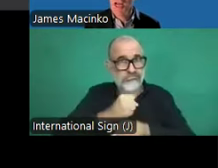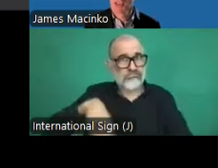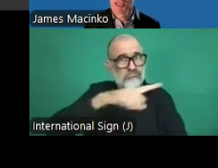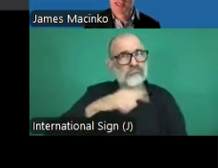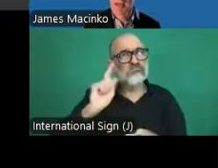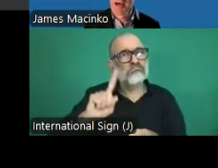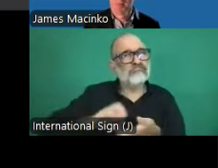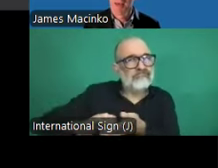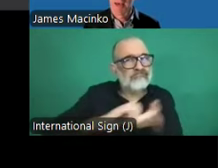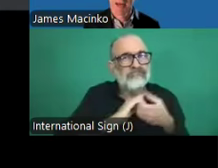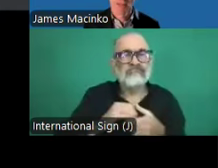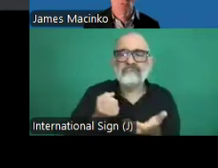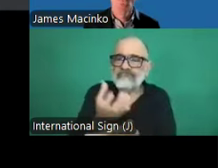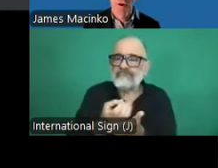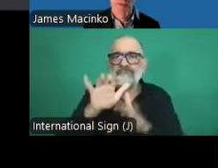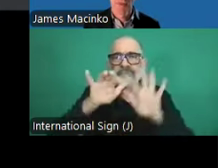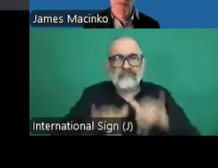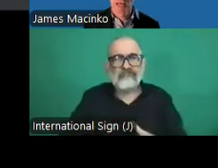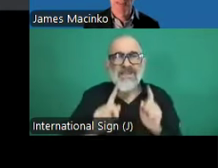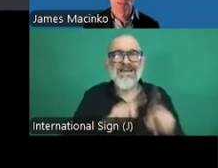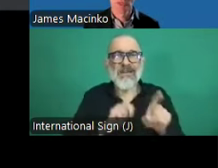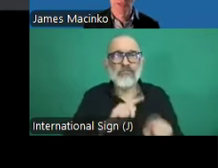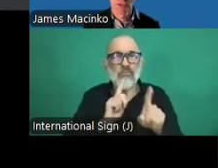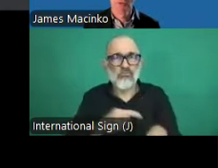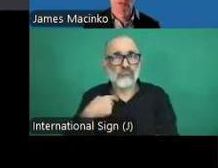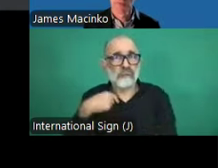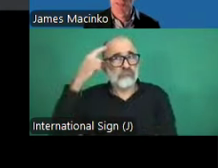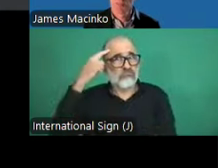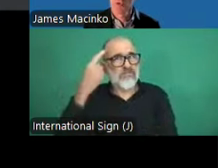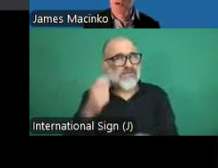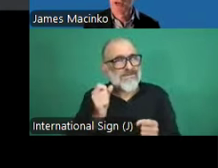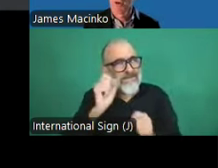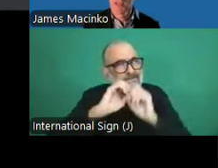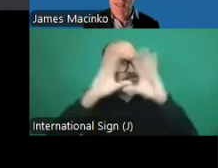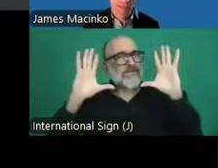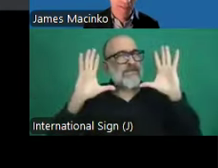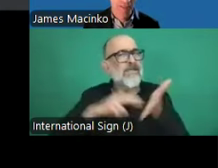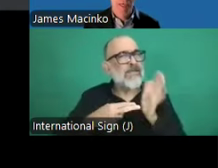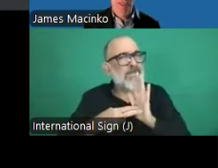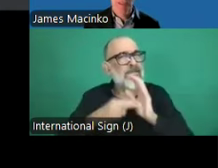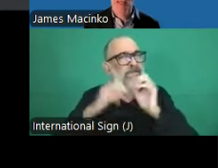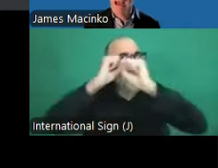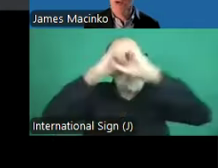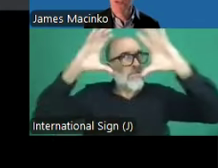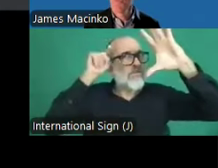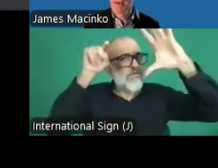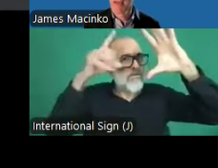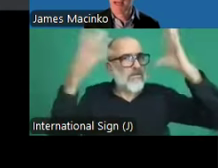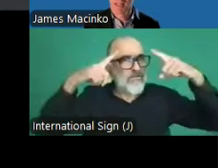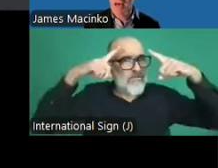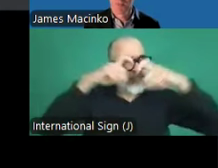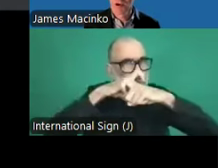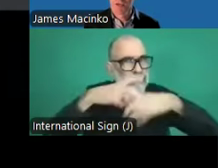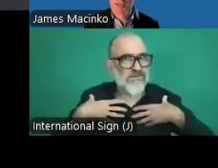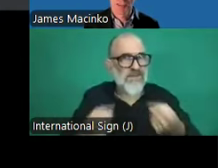is challenging. And I think one of the lessons we can learn from this report really is just how we've made